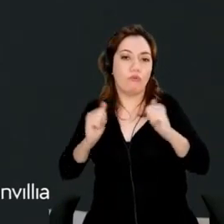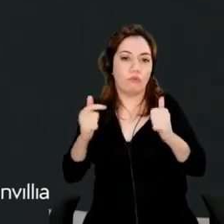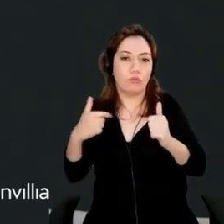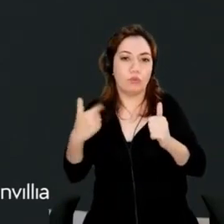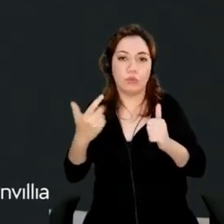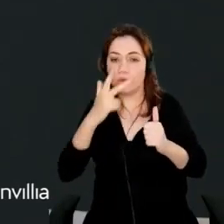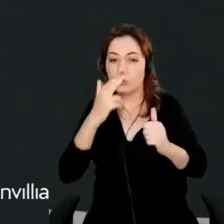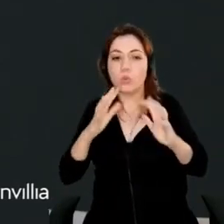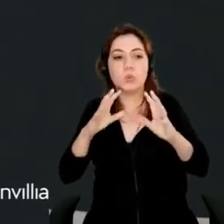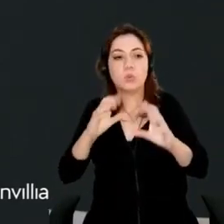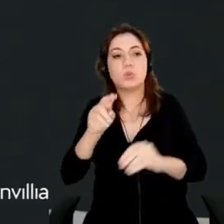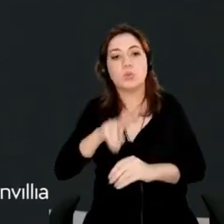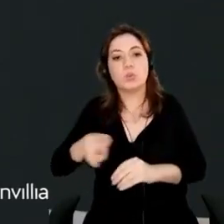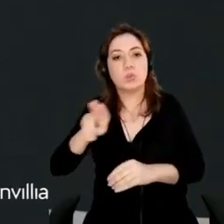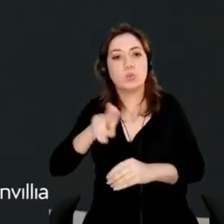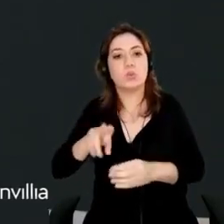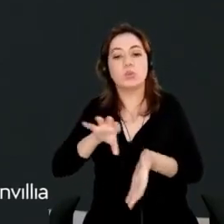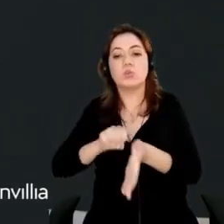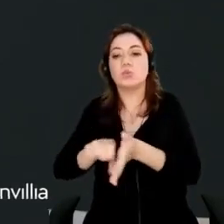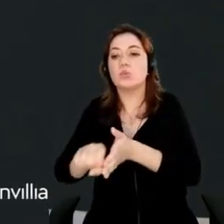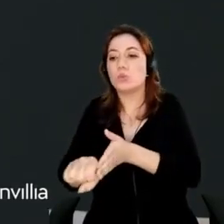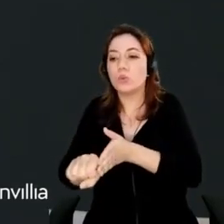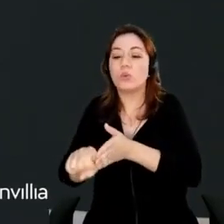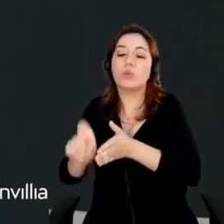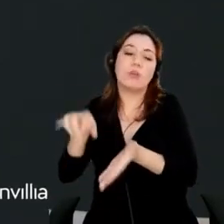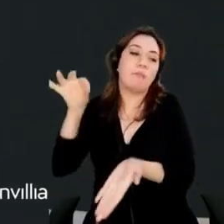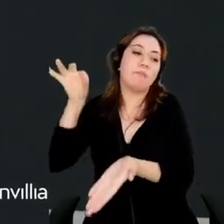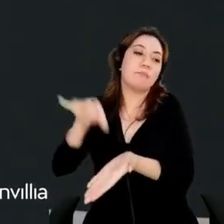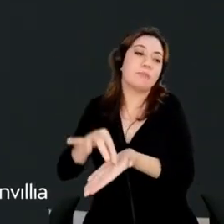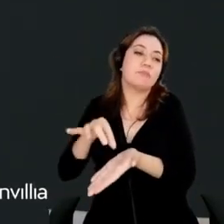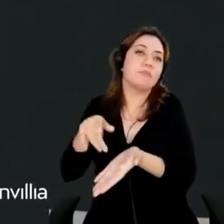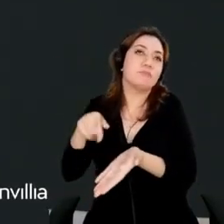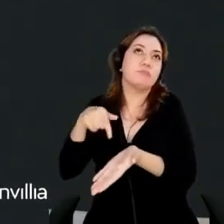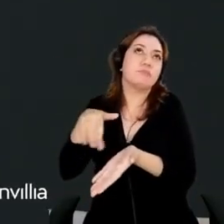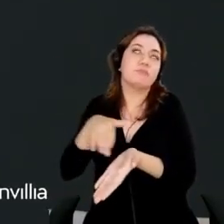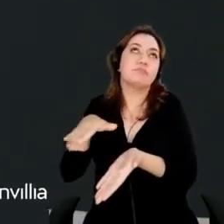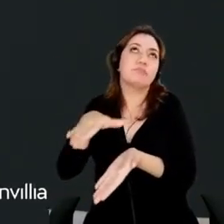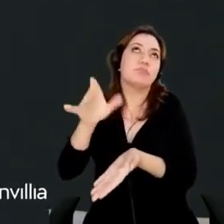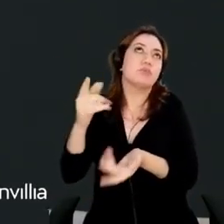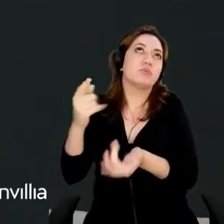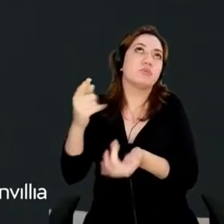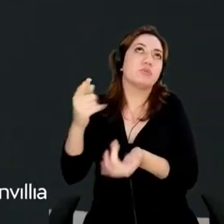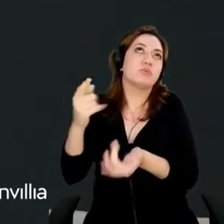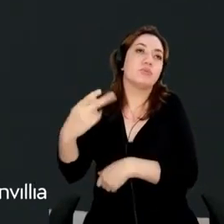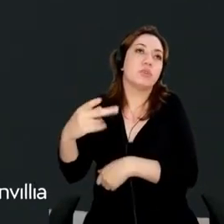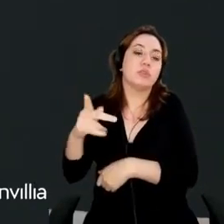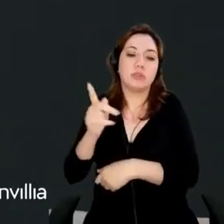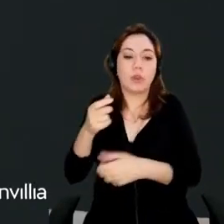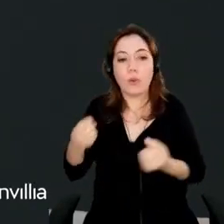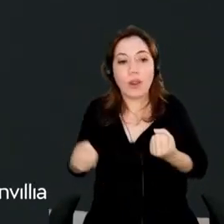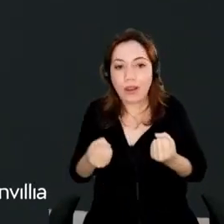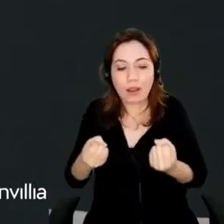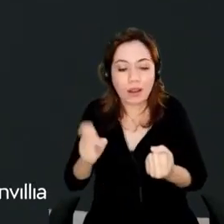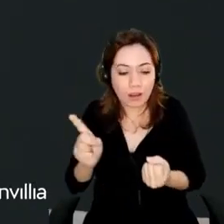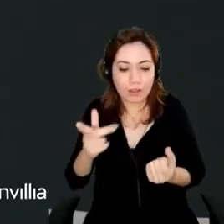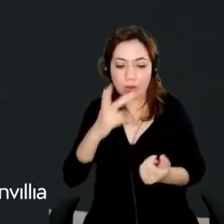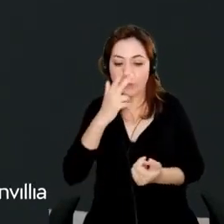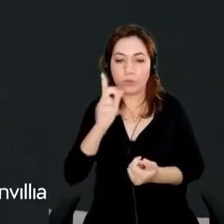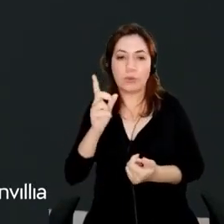and sometimes you get in your car and then you just put your head on auto drive and you don't really think about potentially what are the implications, you